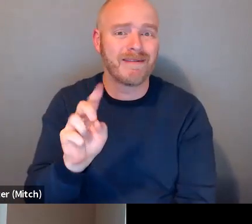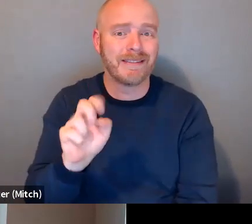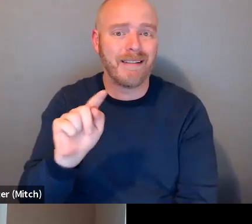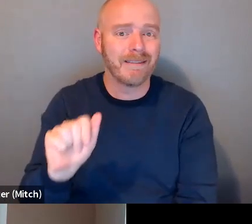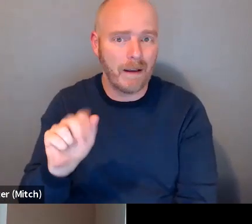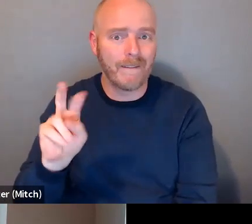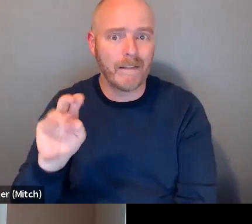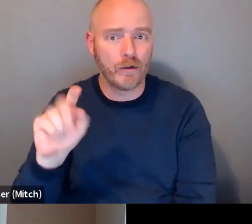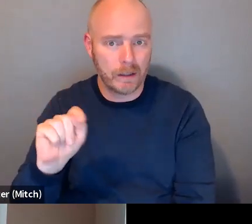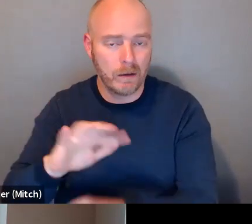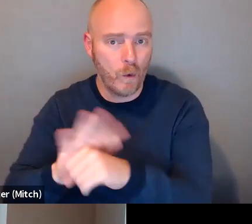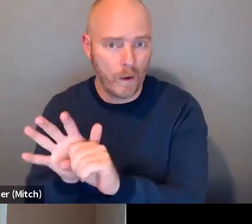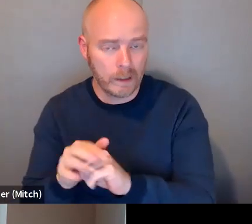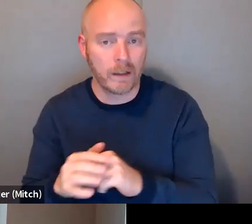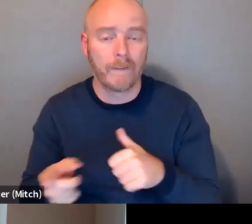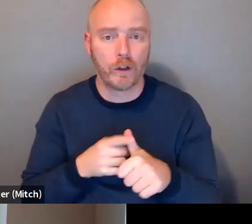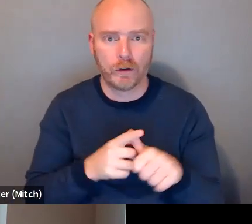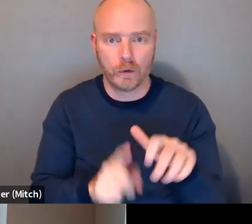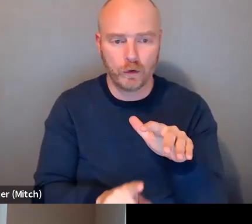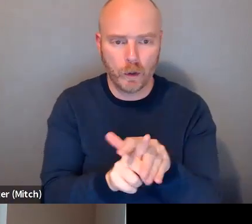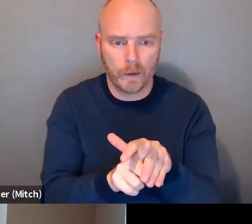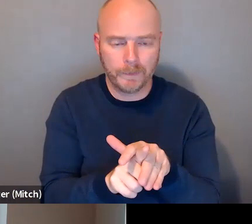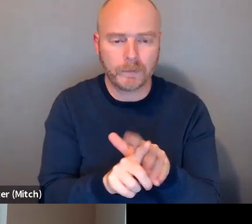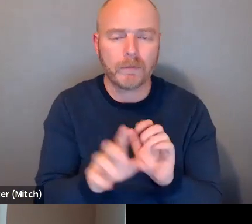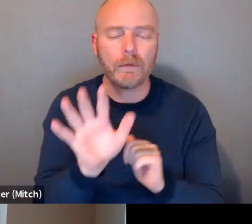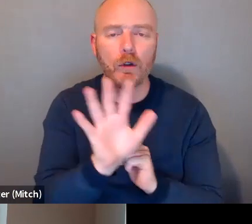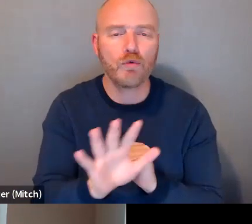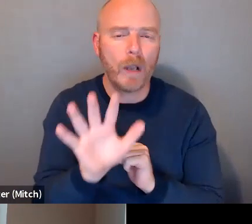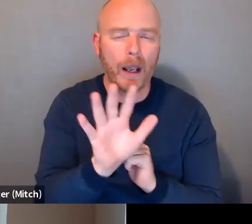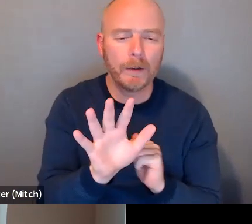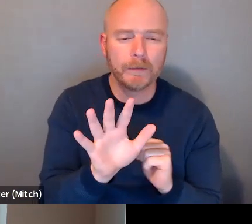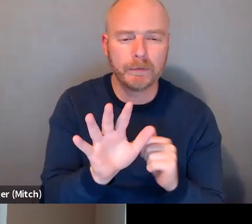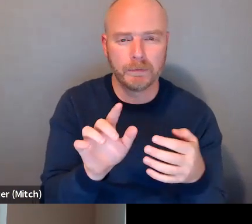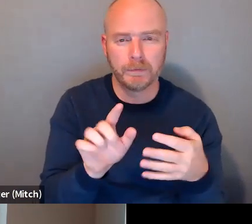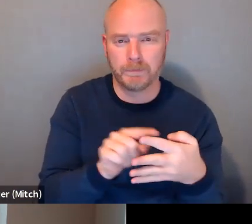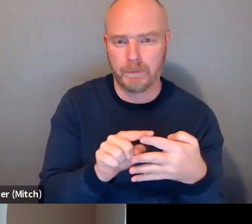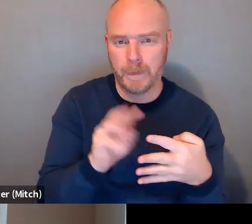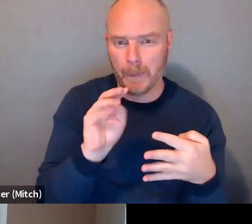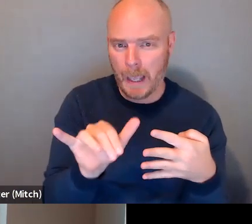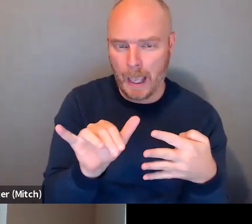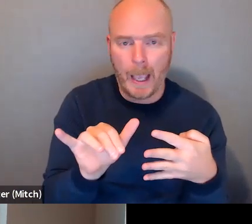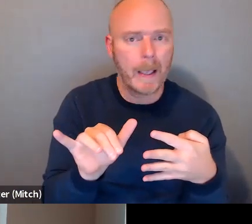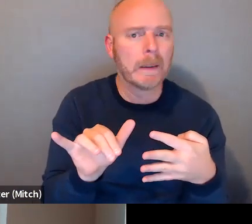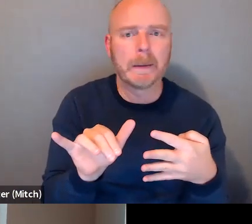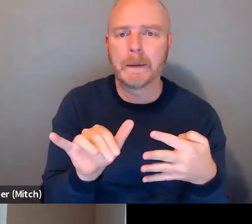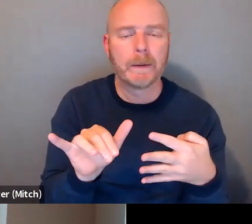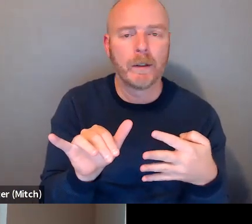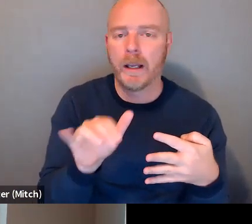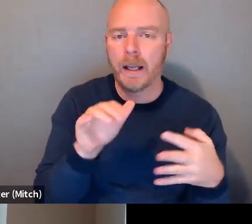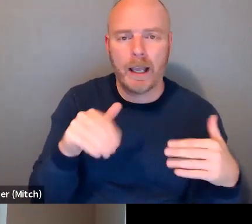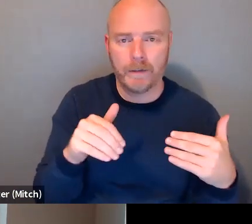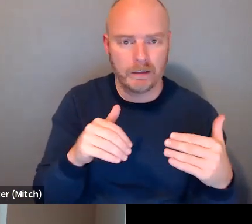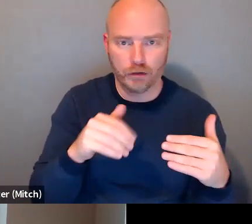I believe the first case cropped up around the beginning of May, but we didn't have that